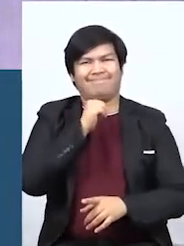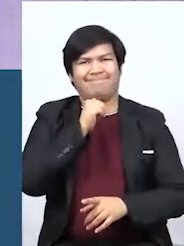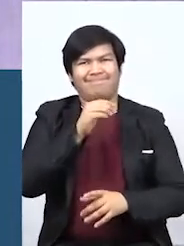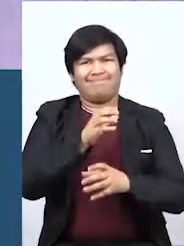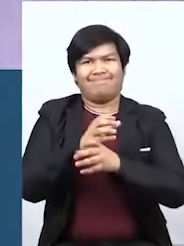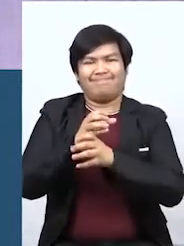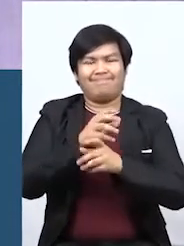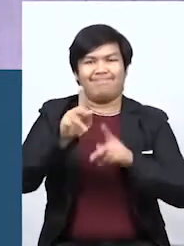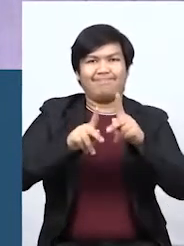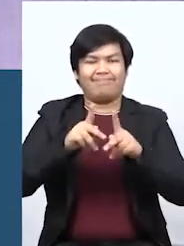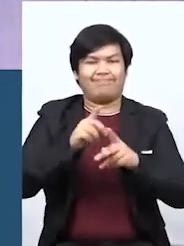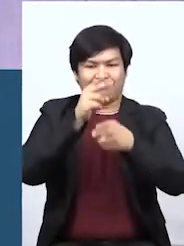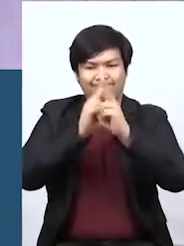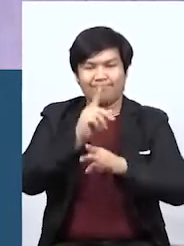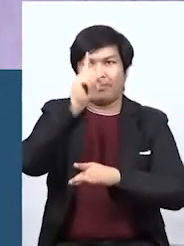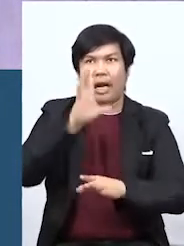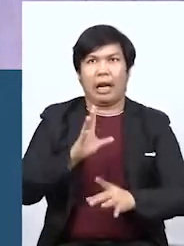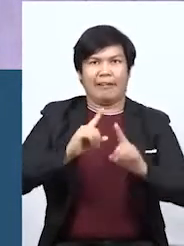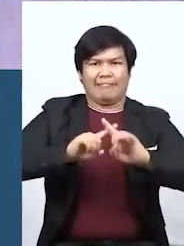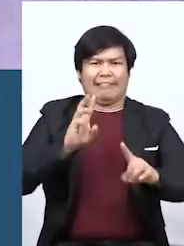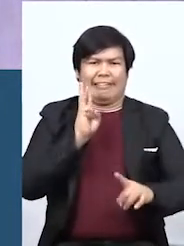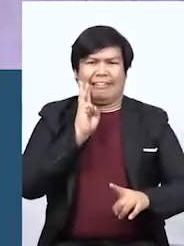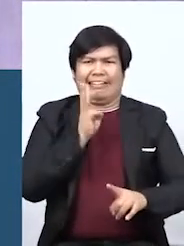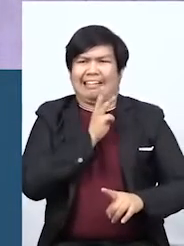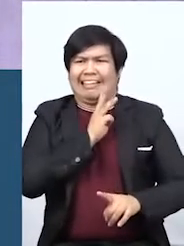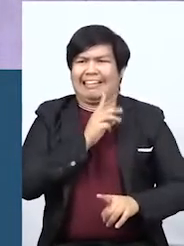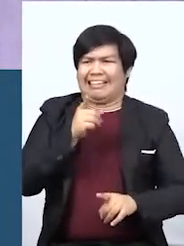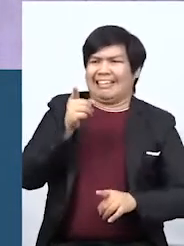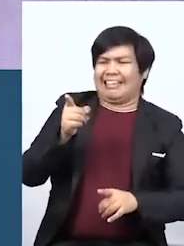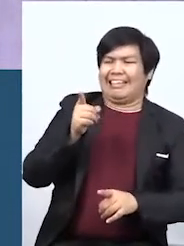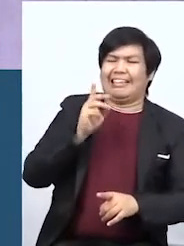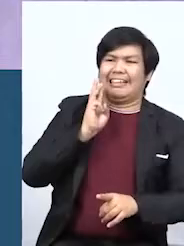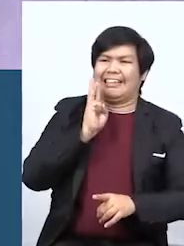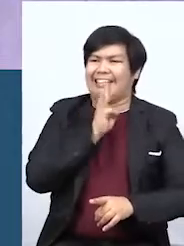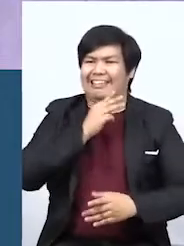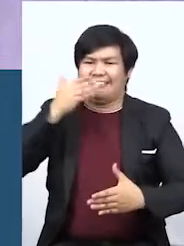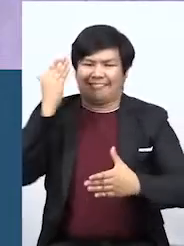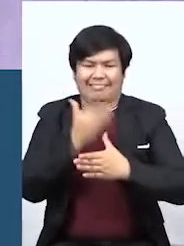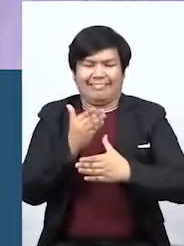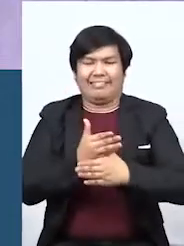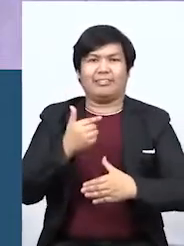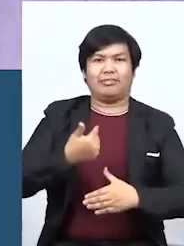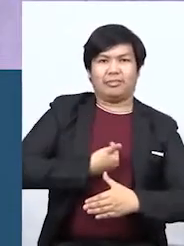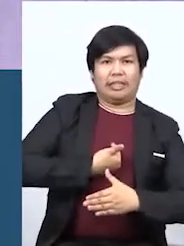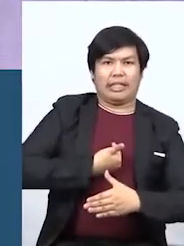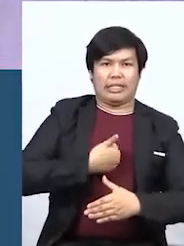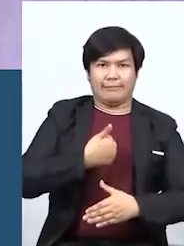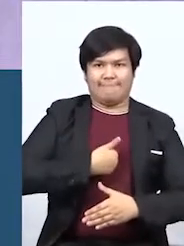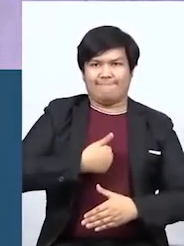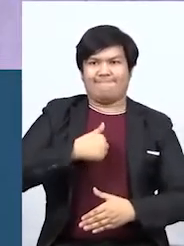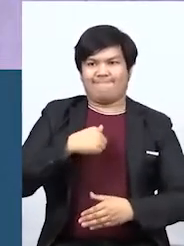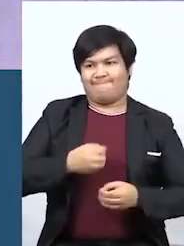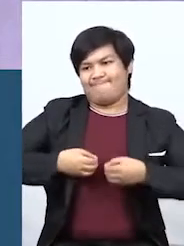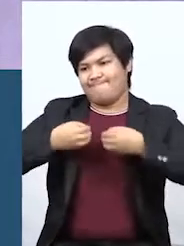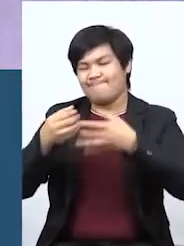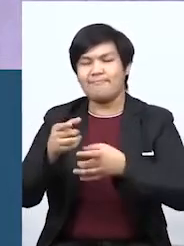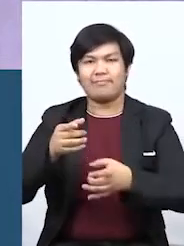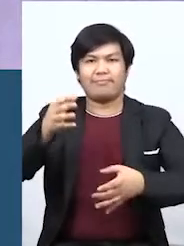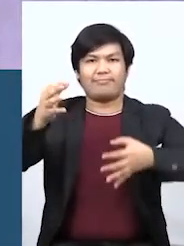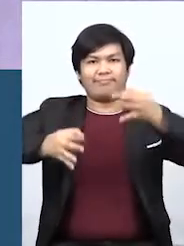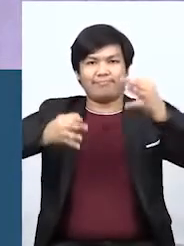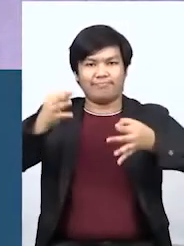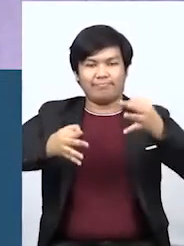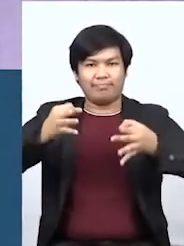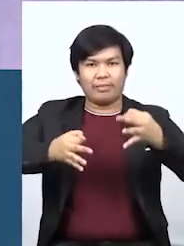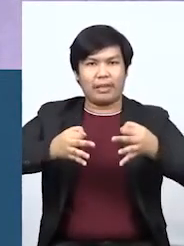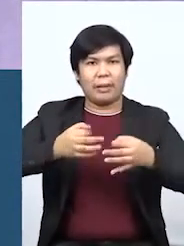about people but this woman is driving me crazy i'm going to see that she gets justice because she